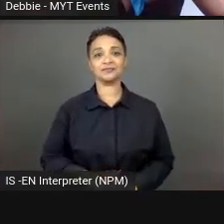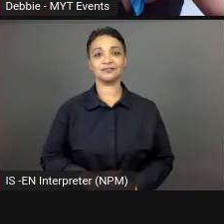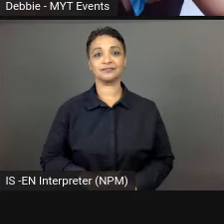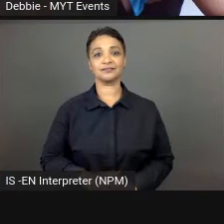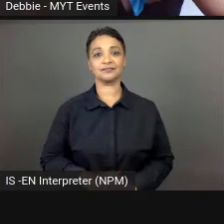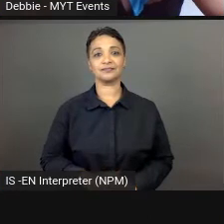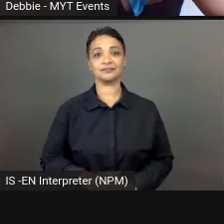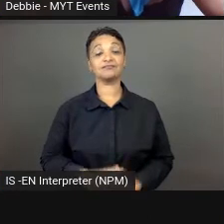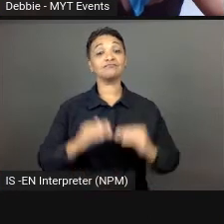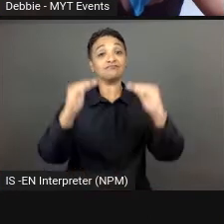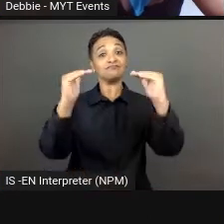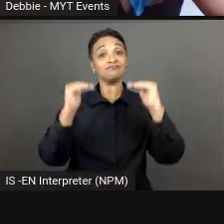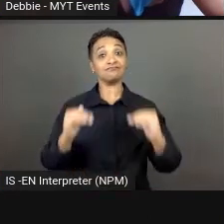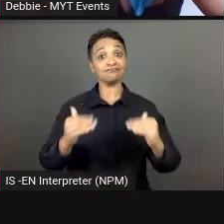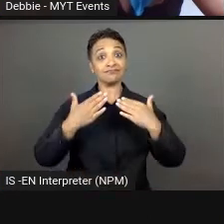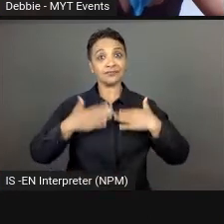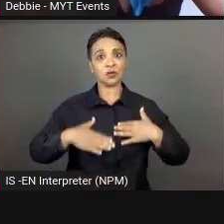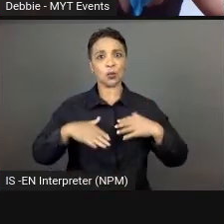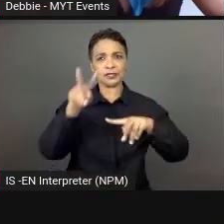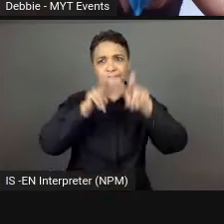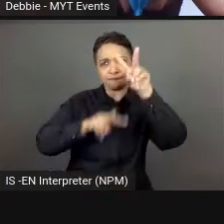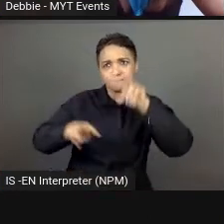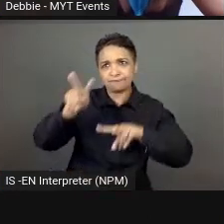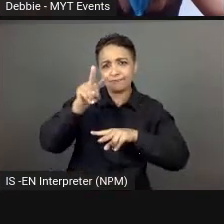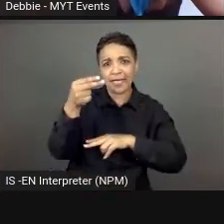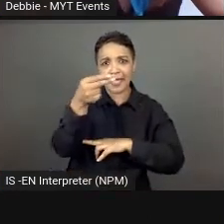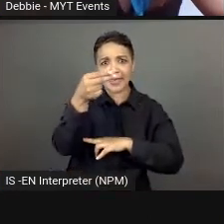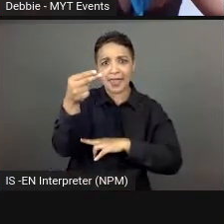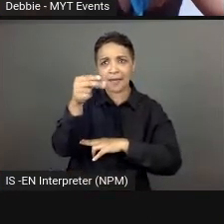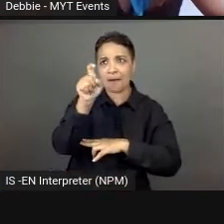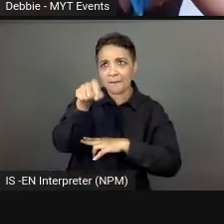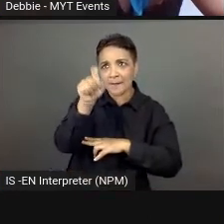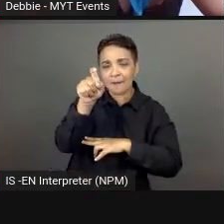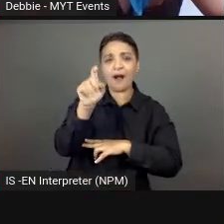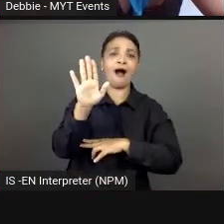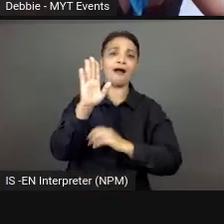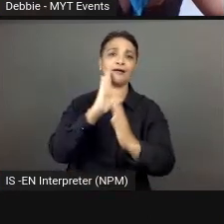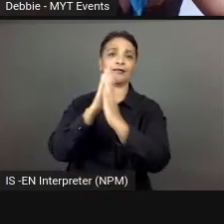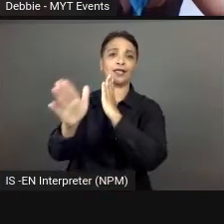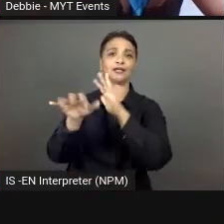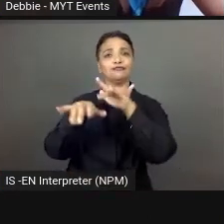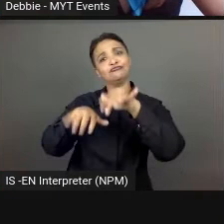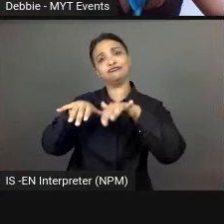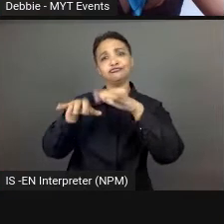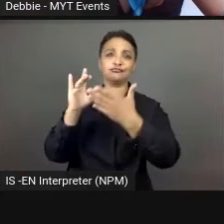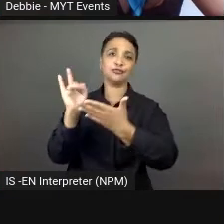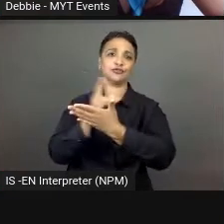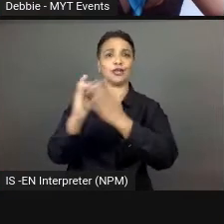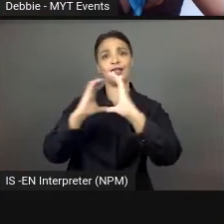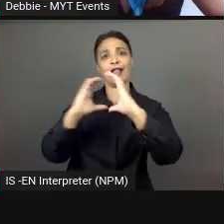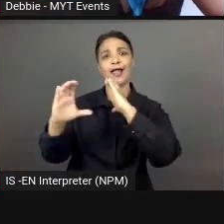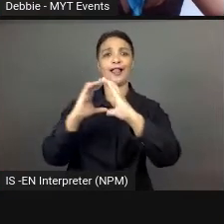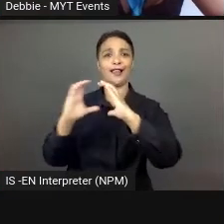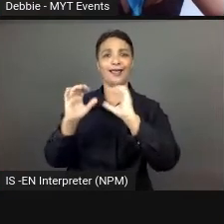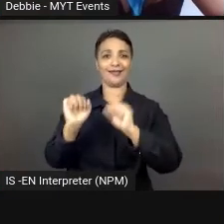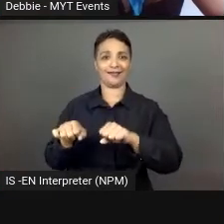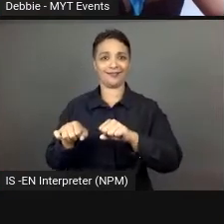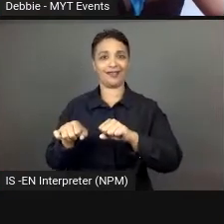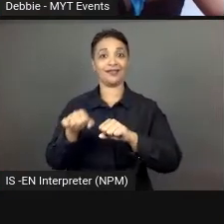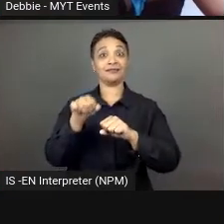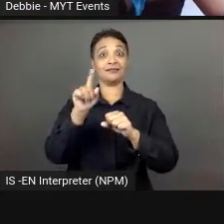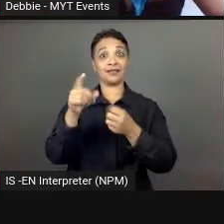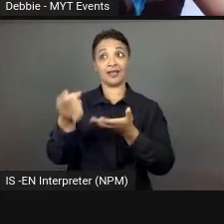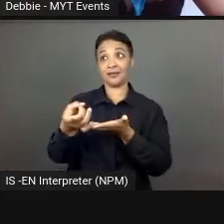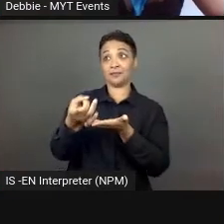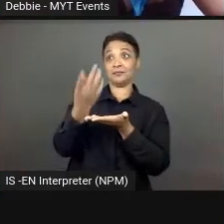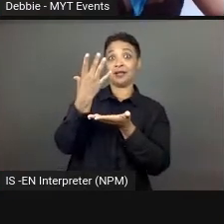reception. So search by name and you can chat with them and you can schedule a meeting. and any replies will appear as a notification on the